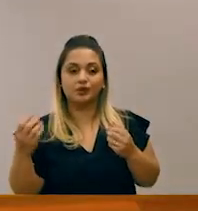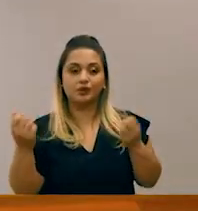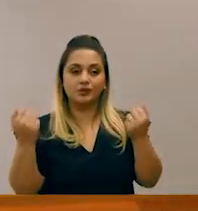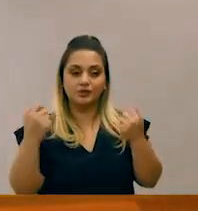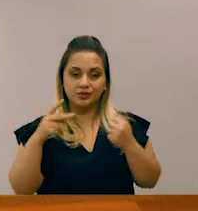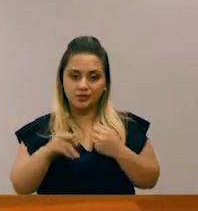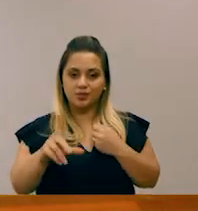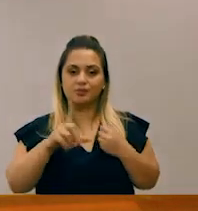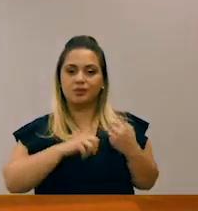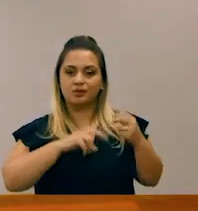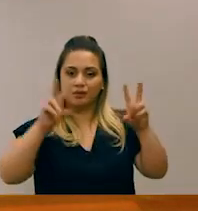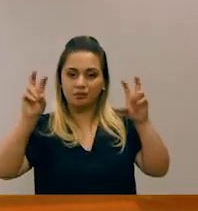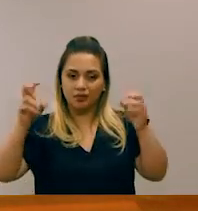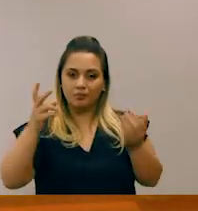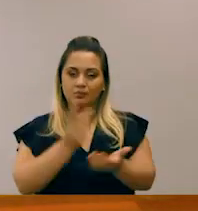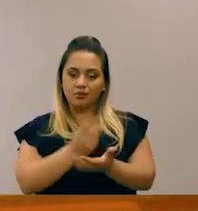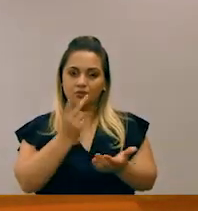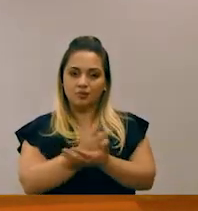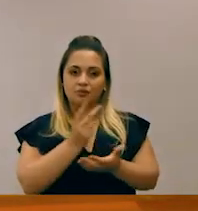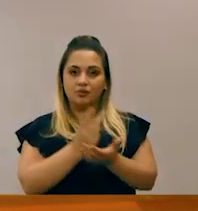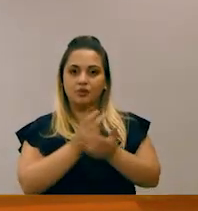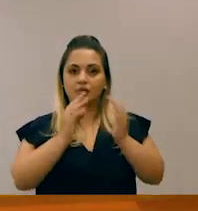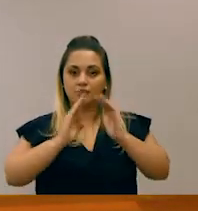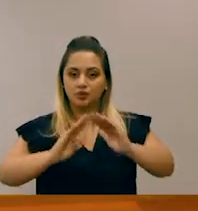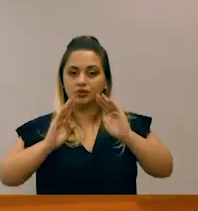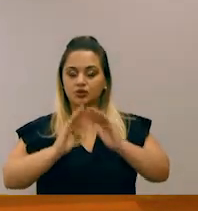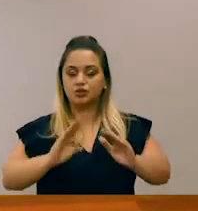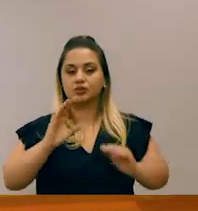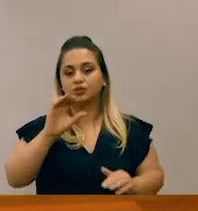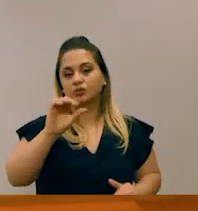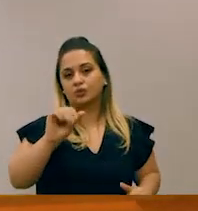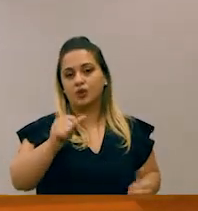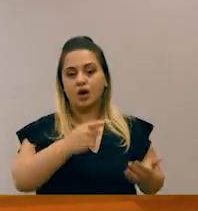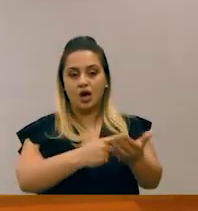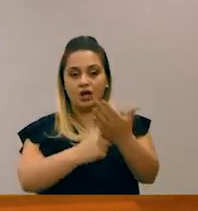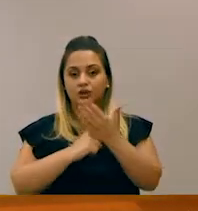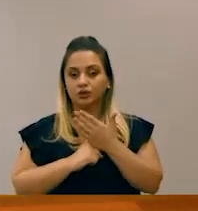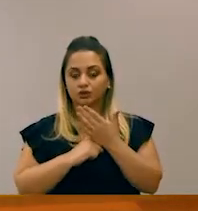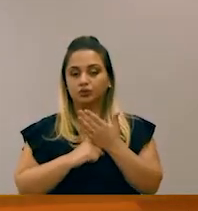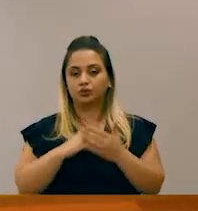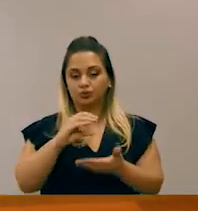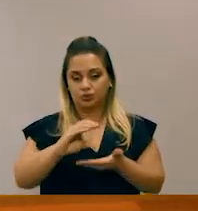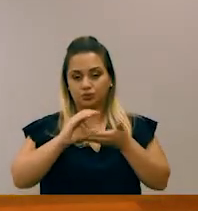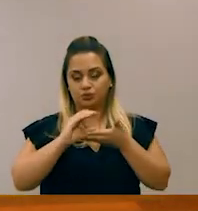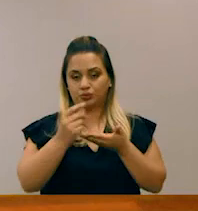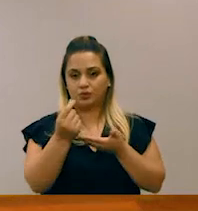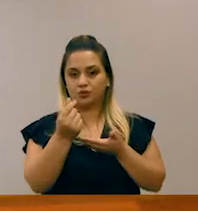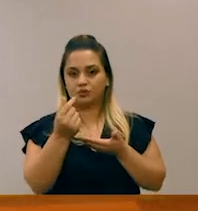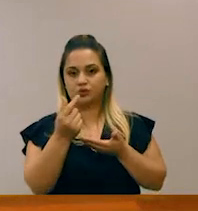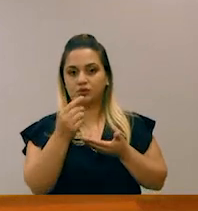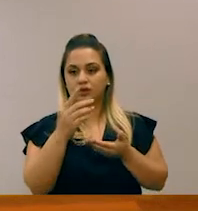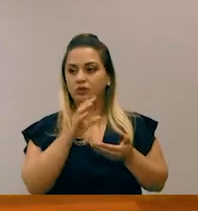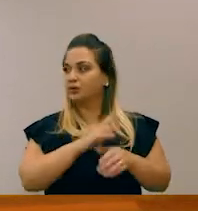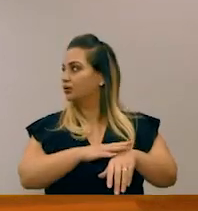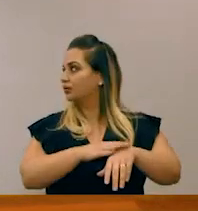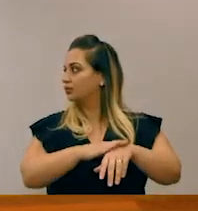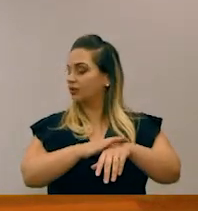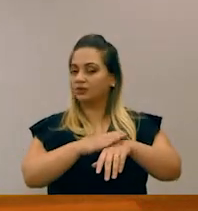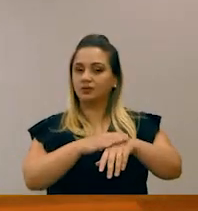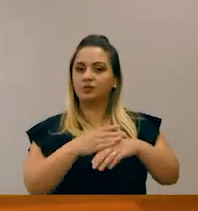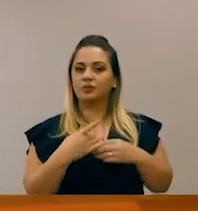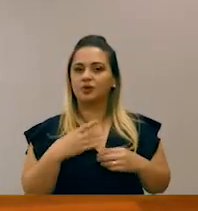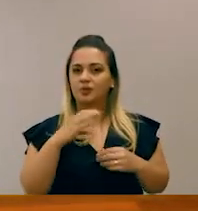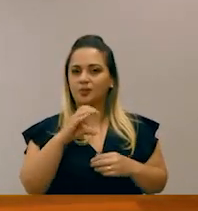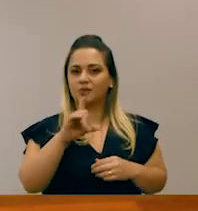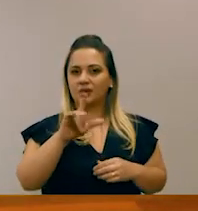that the topic that is most discussed would be the healthcare petitions. And so we focused on